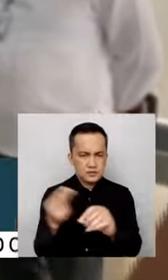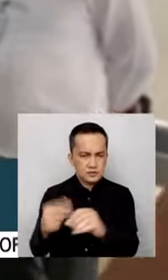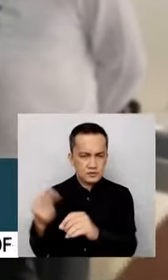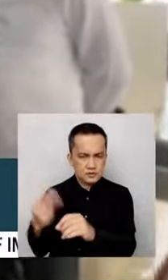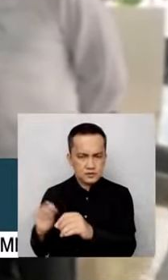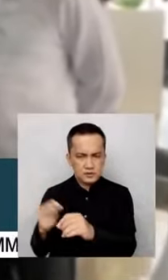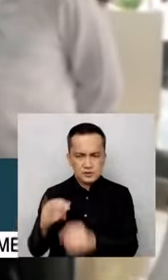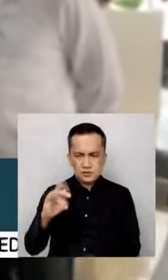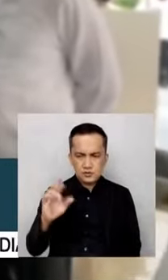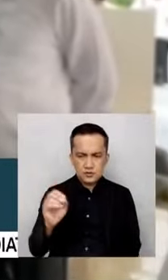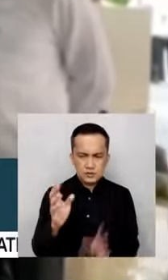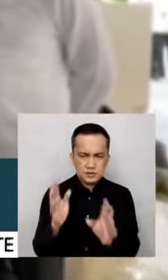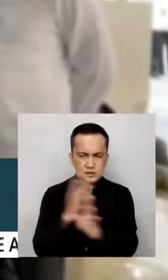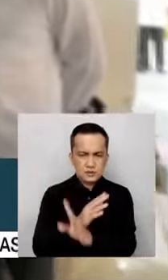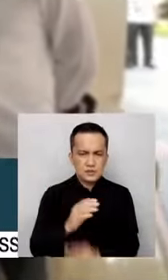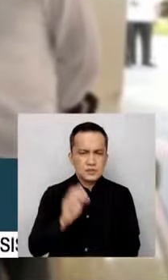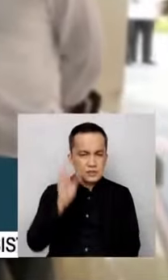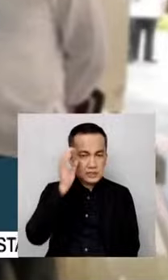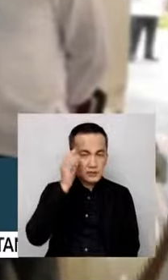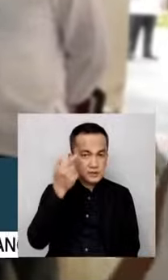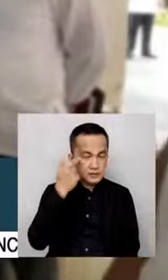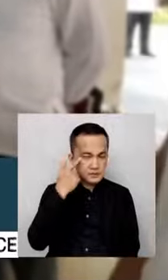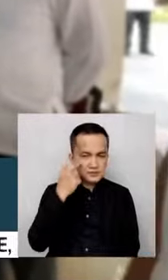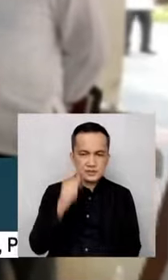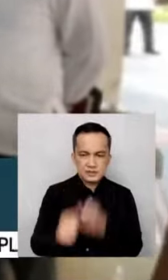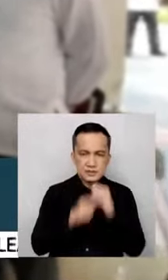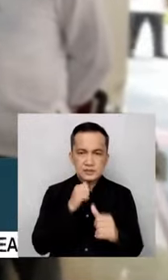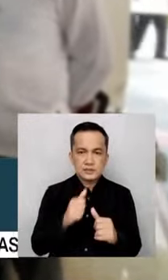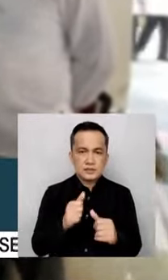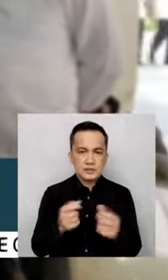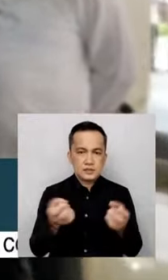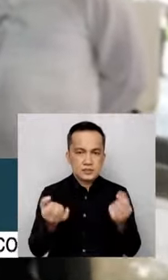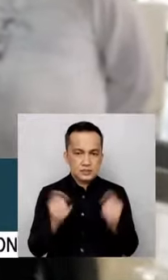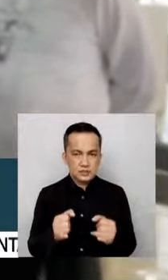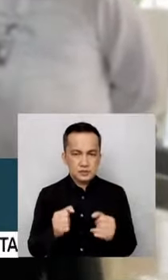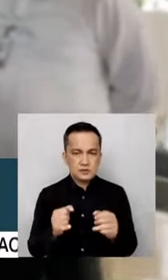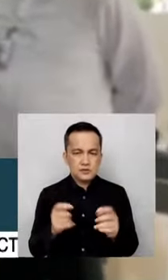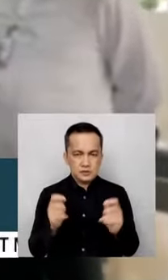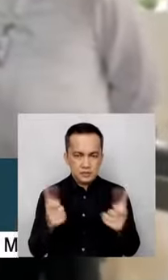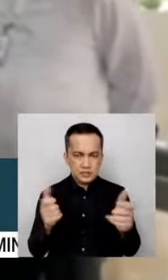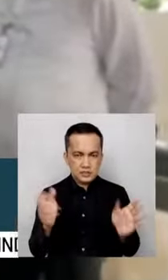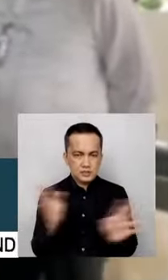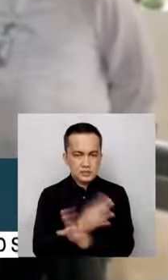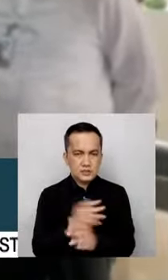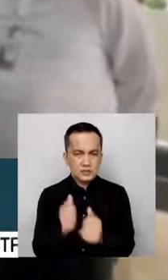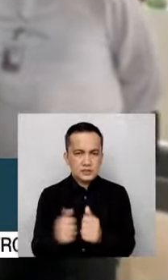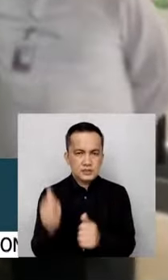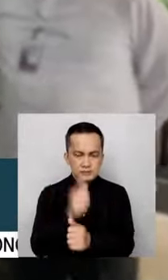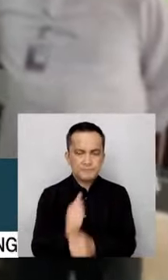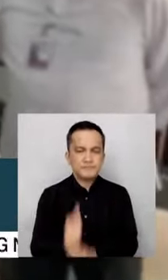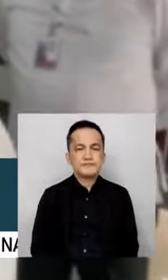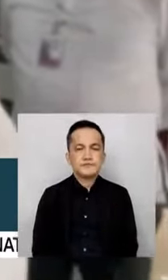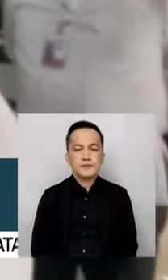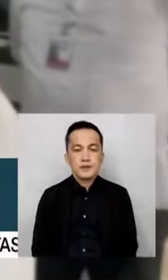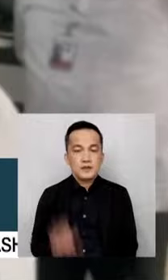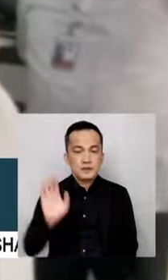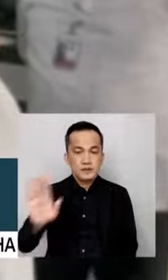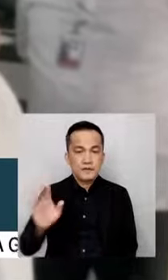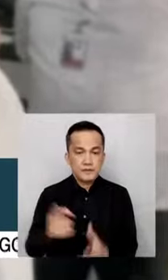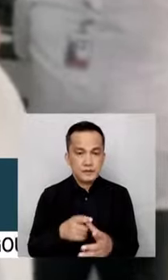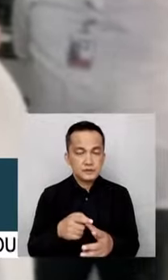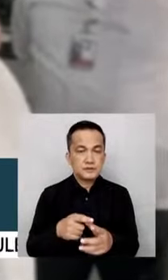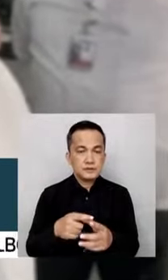Faustino's replacement, Carlito Galvez Jr., denies there is any issue with a sudden change of leadership in the agency. During his first briefing at the